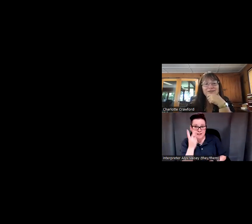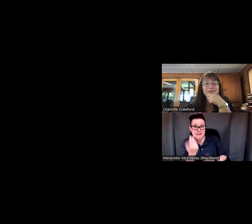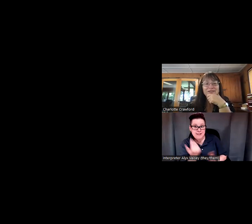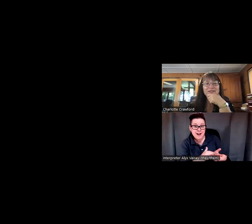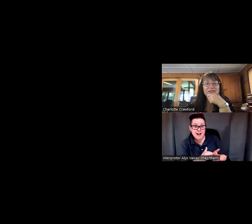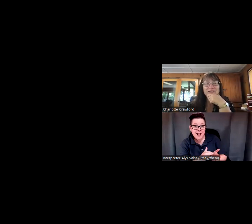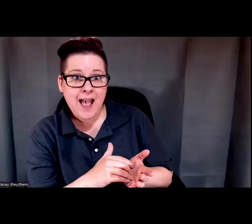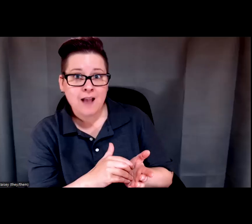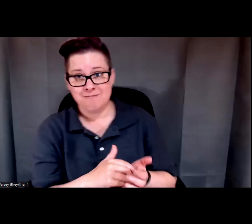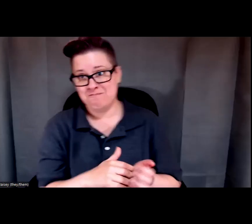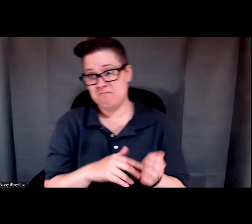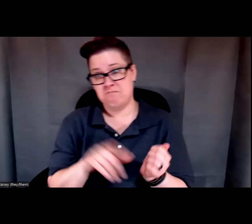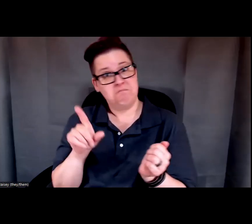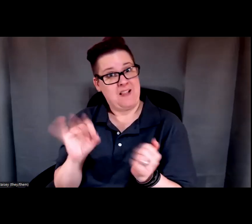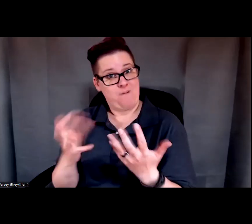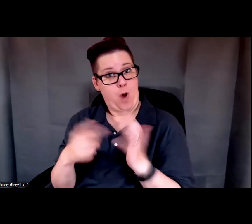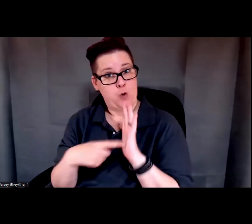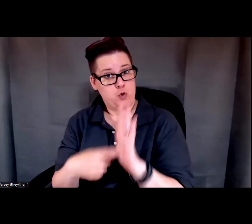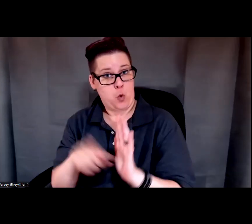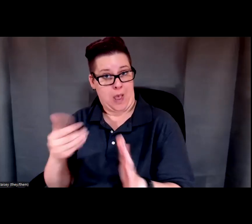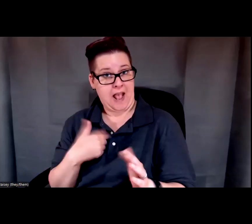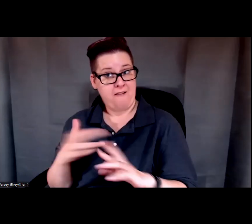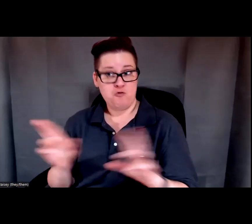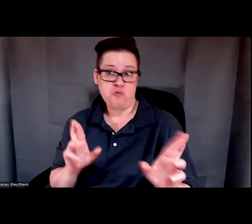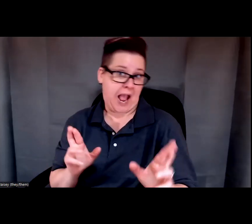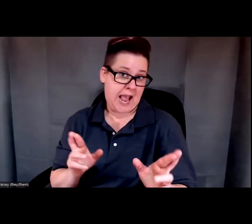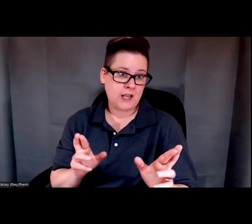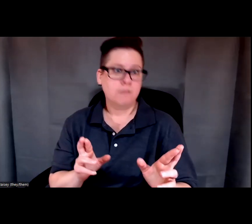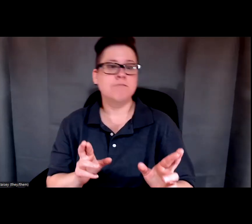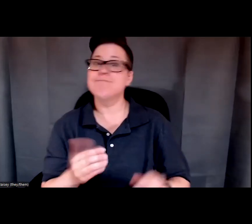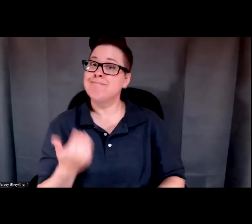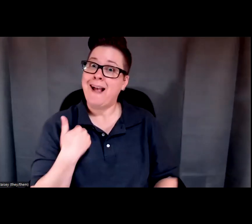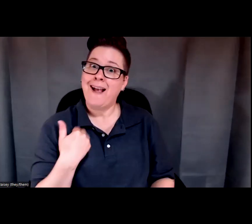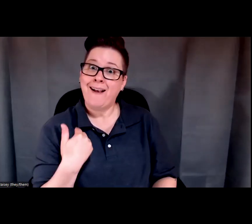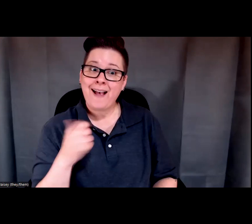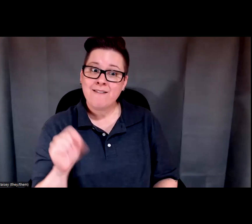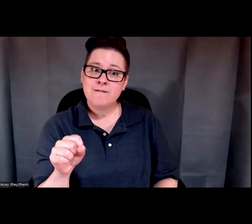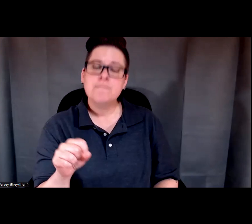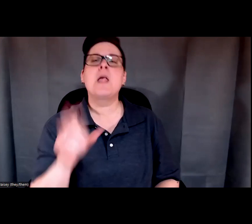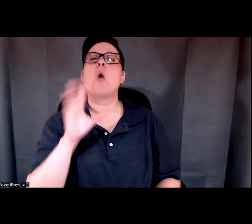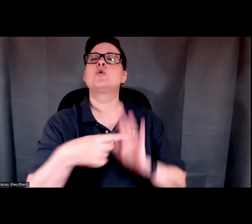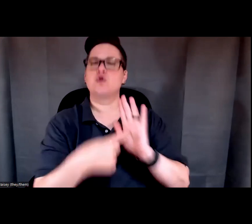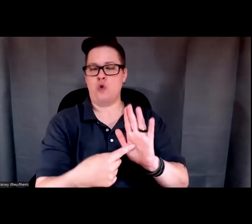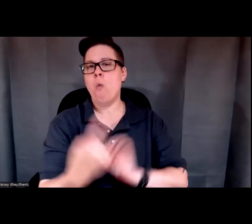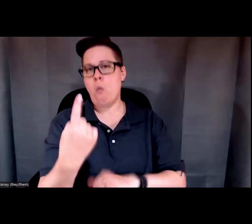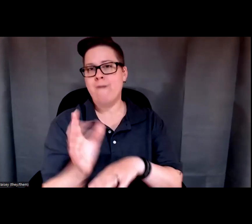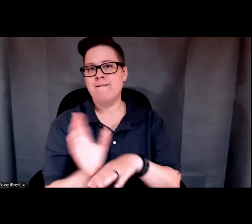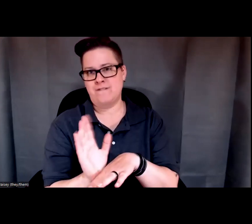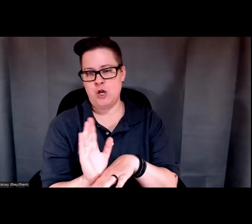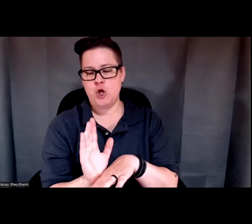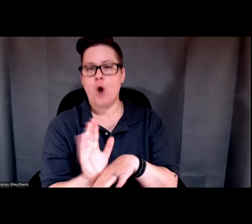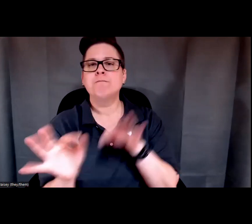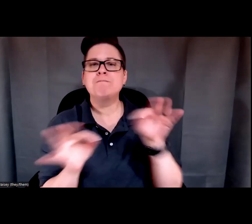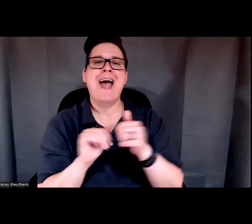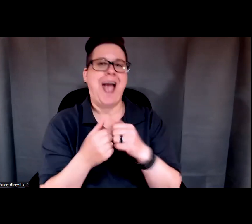again? If you would like to show it, if you've got it ready, we can see the video. I have it right here. I'm going to show you the one that talks about how to